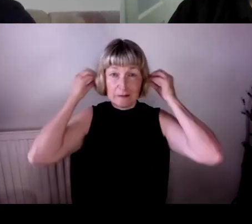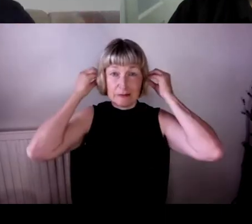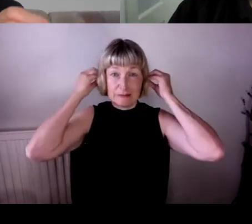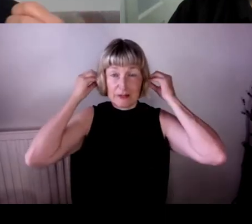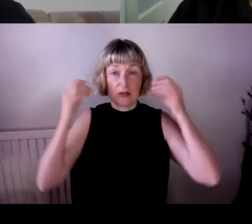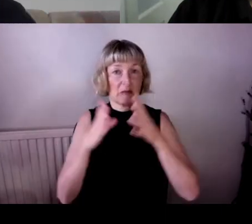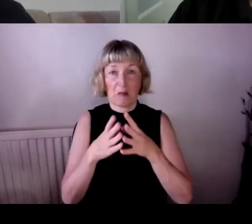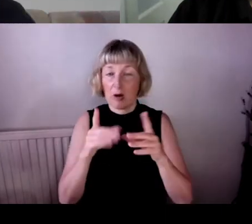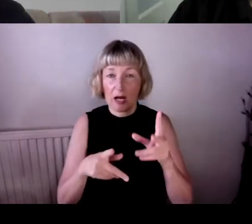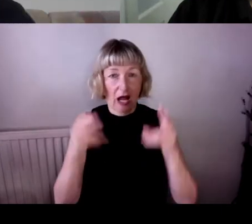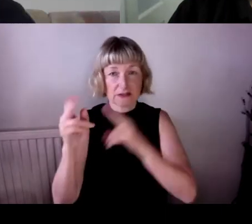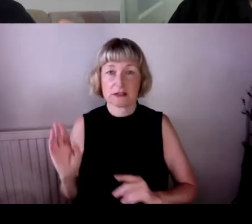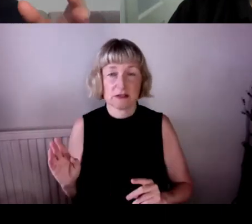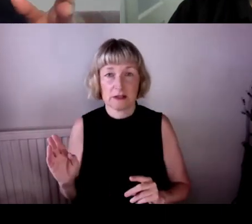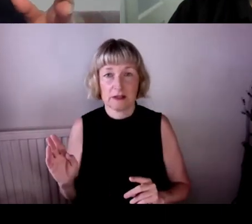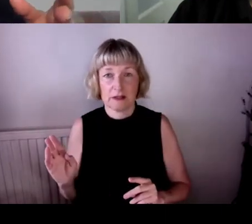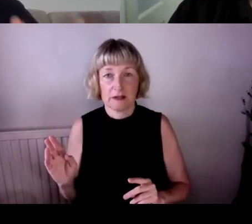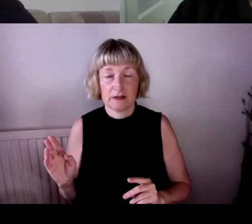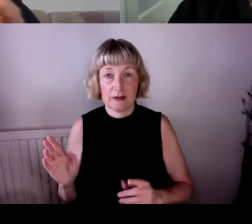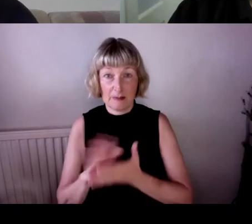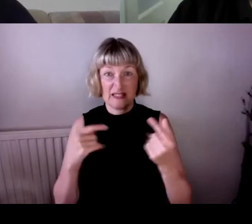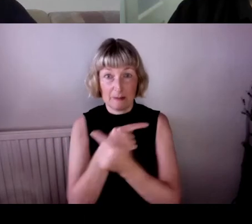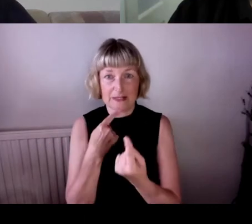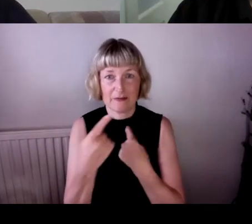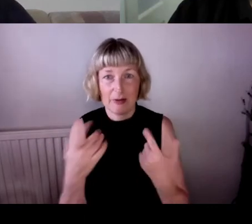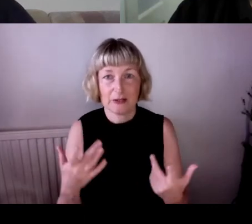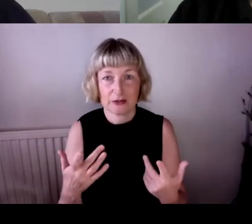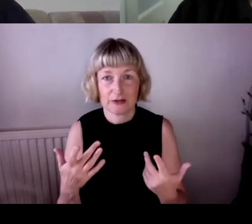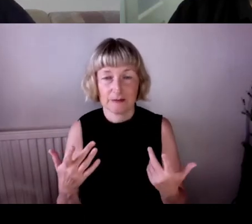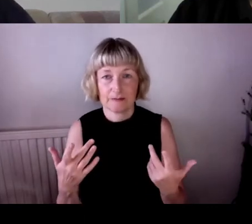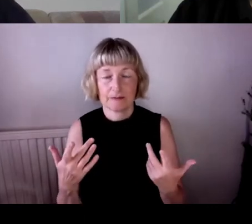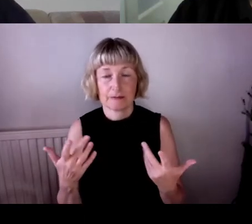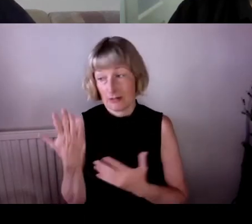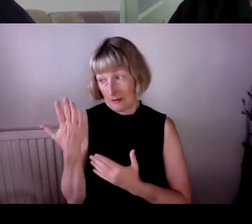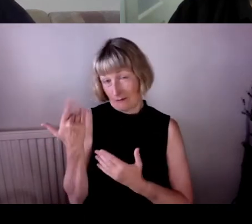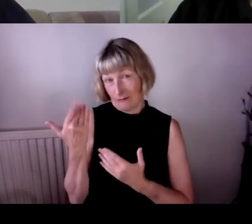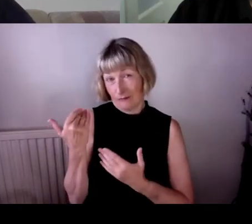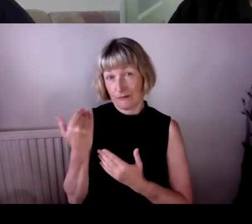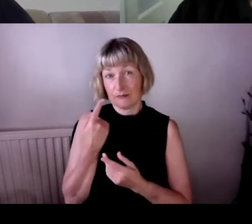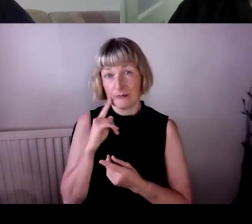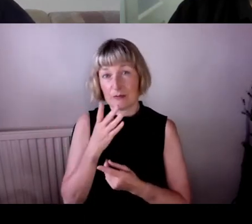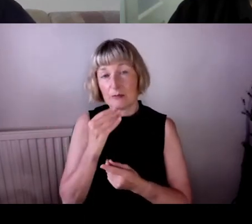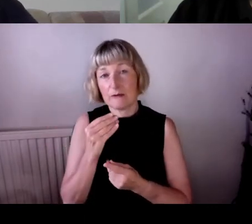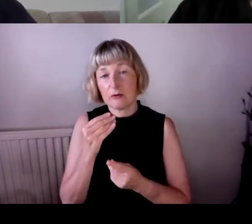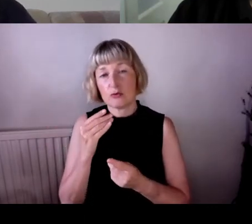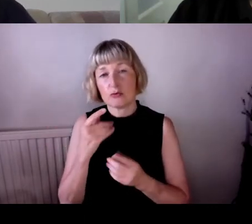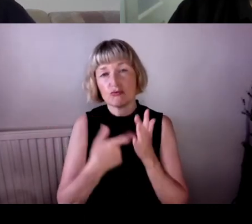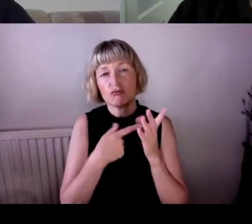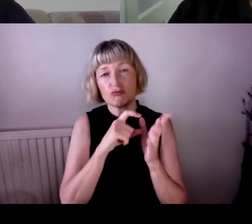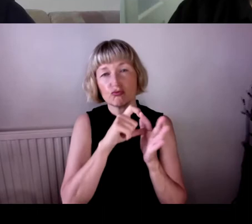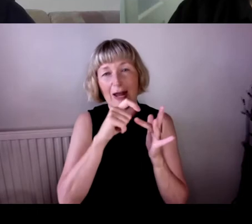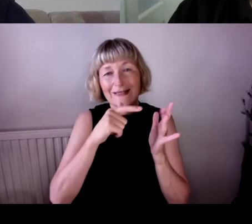they're uncomfortable and they're difficult. Lately, people have started using radio